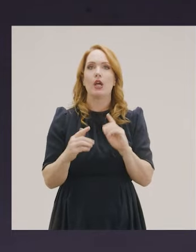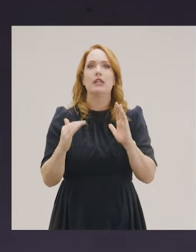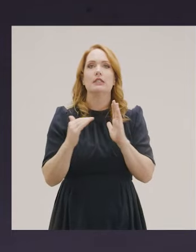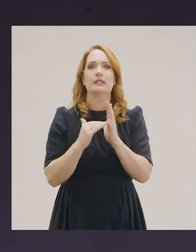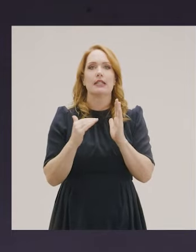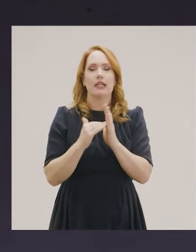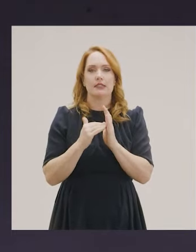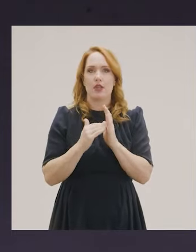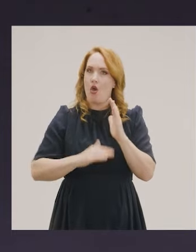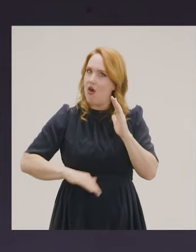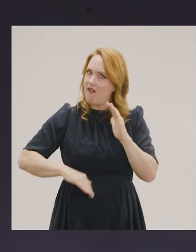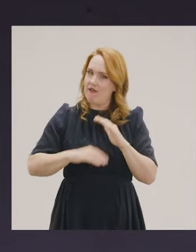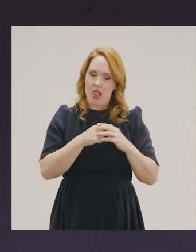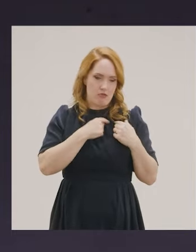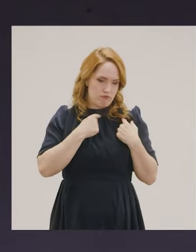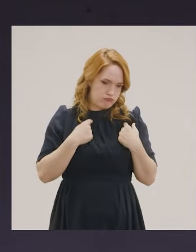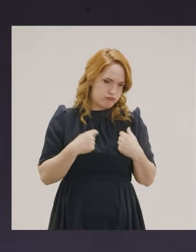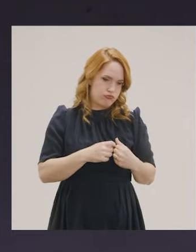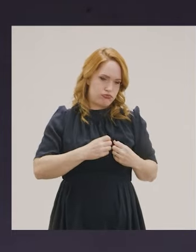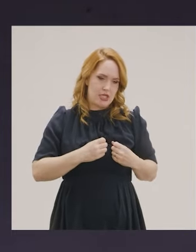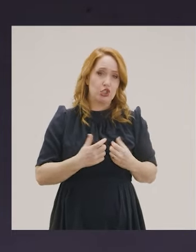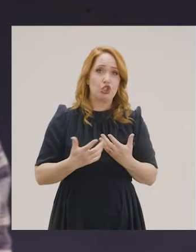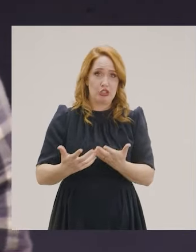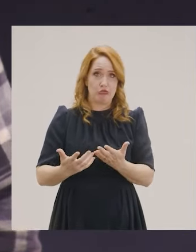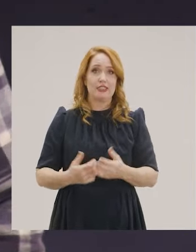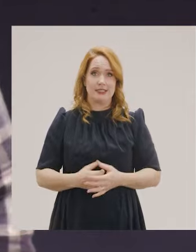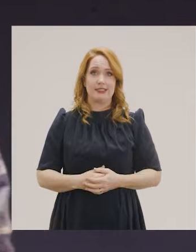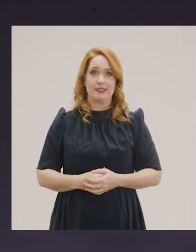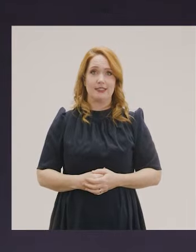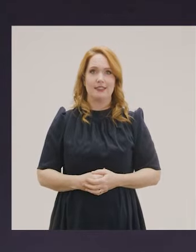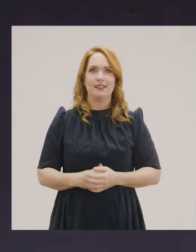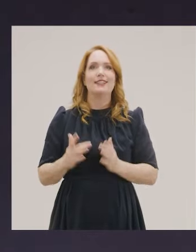happened is that Zacchaeus became radically generous.